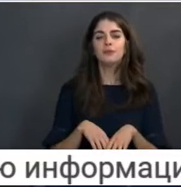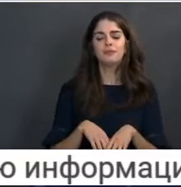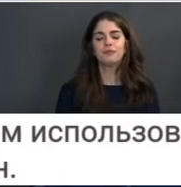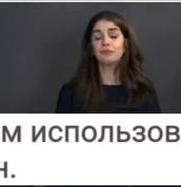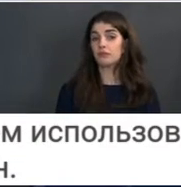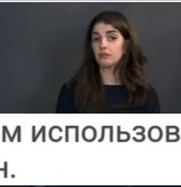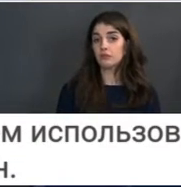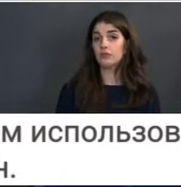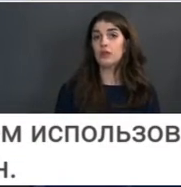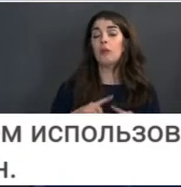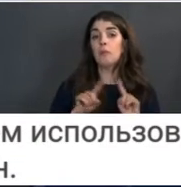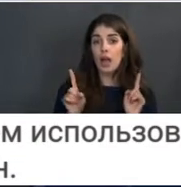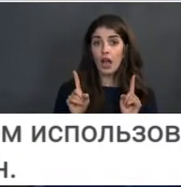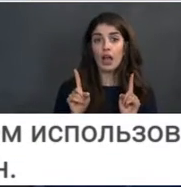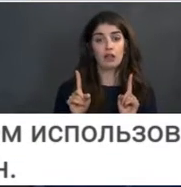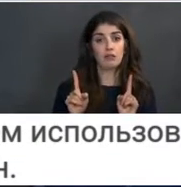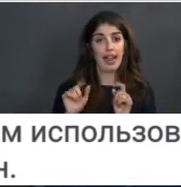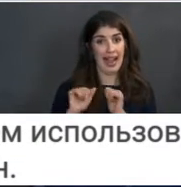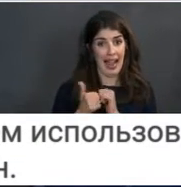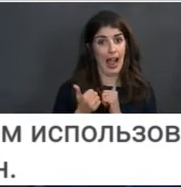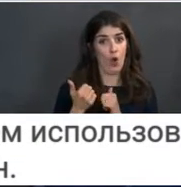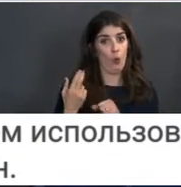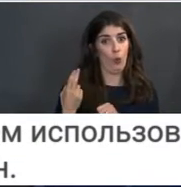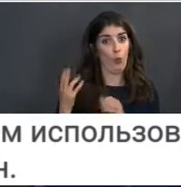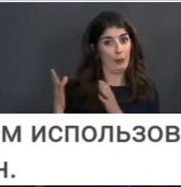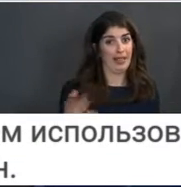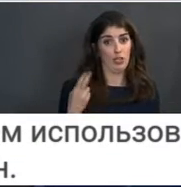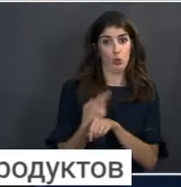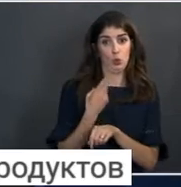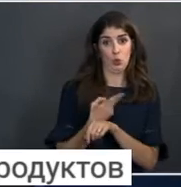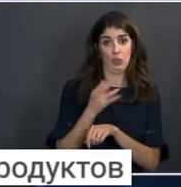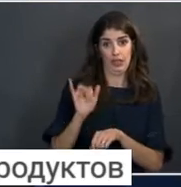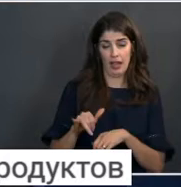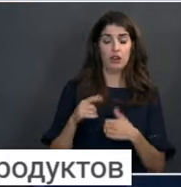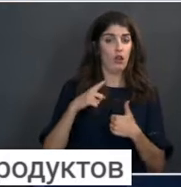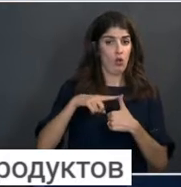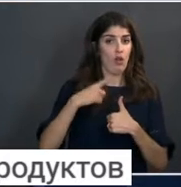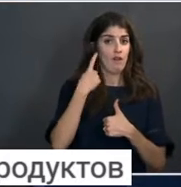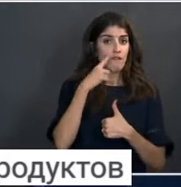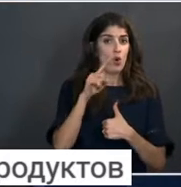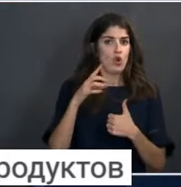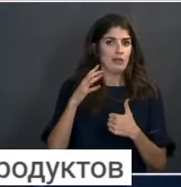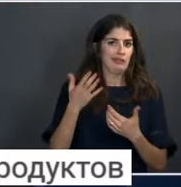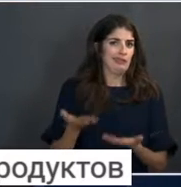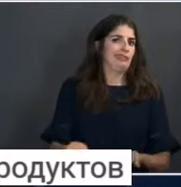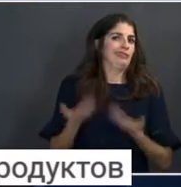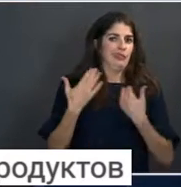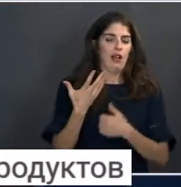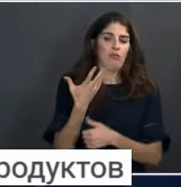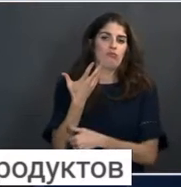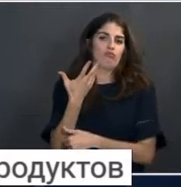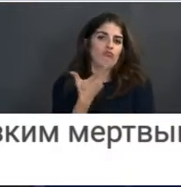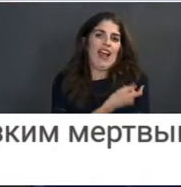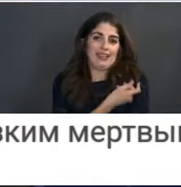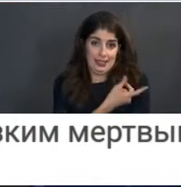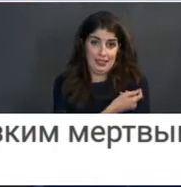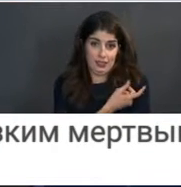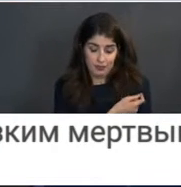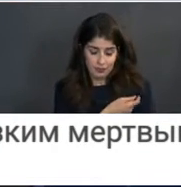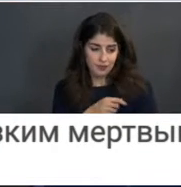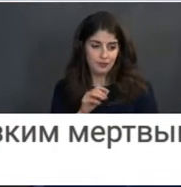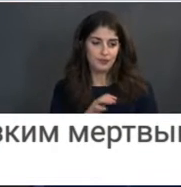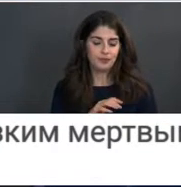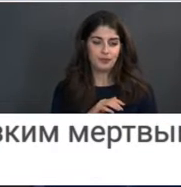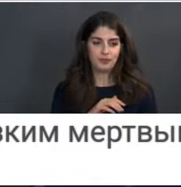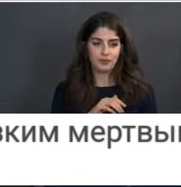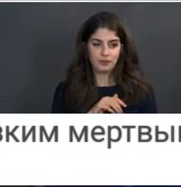detail in terms of how we plan to use it on vaccine supply. I think one of the, also the products